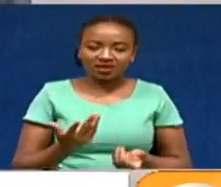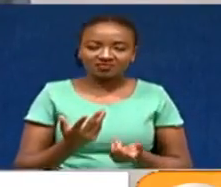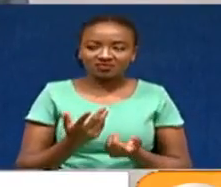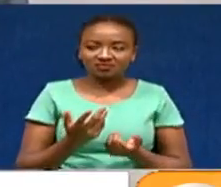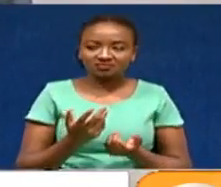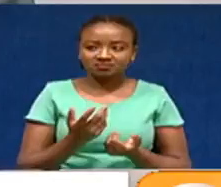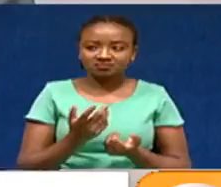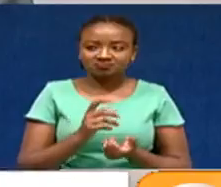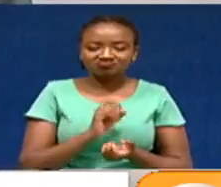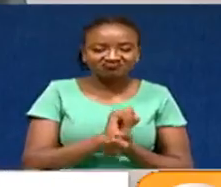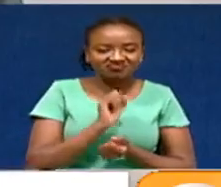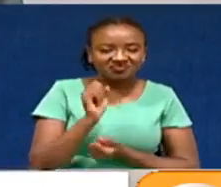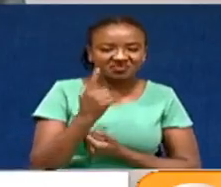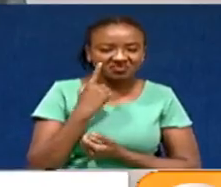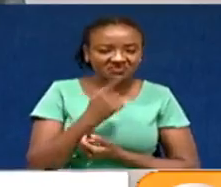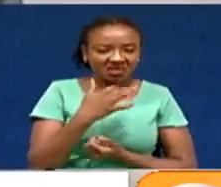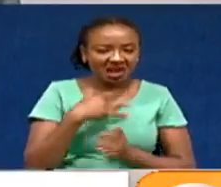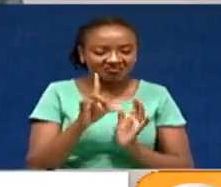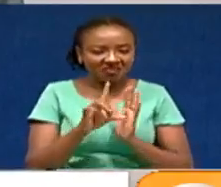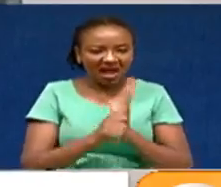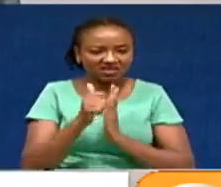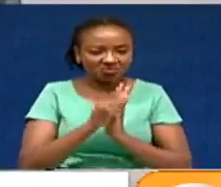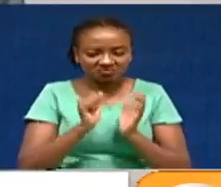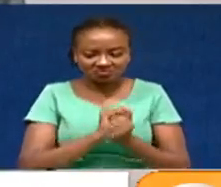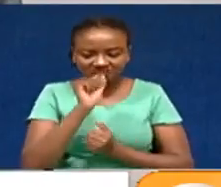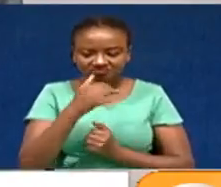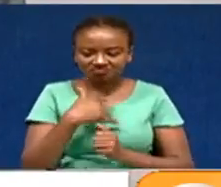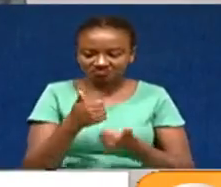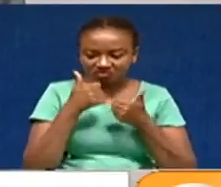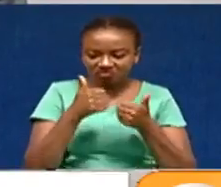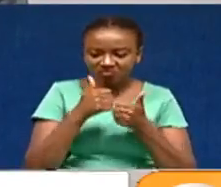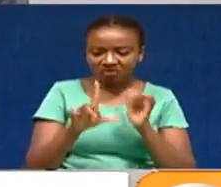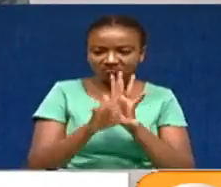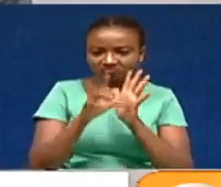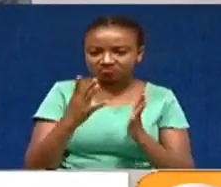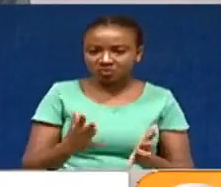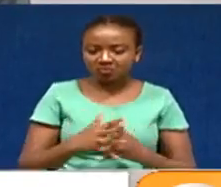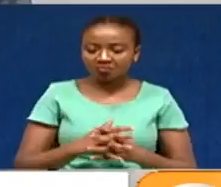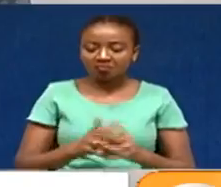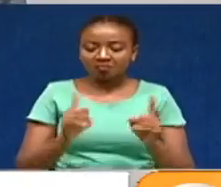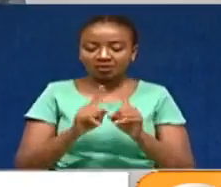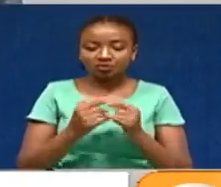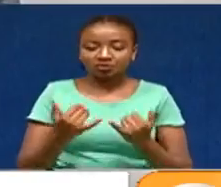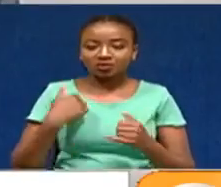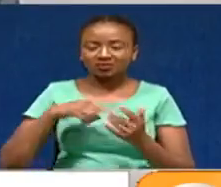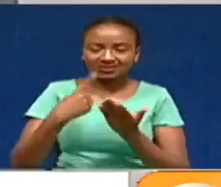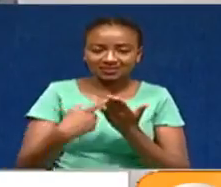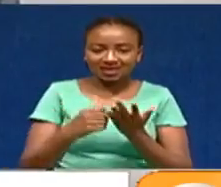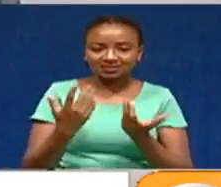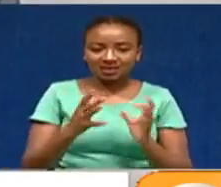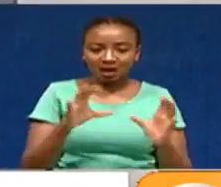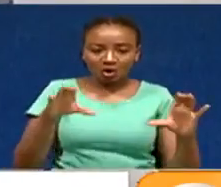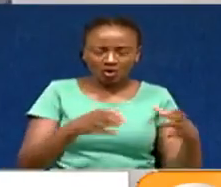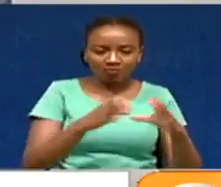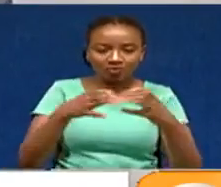15, which is a very good piece of legislation, which provides for good corporate governance. So as we're talking about now, corporate governance is